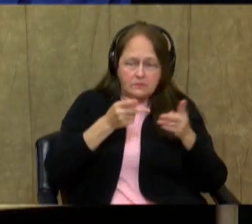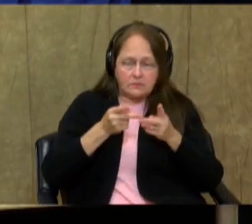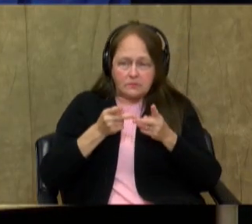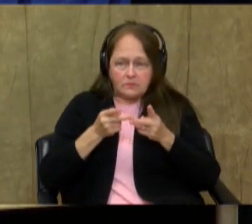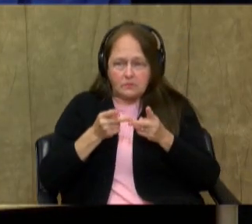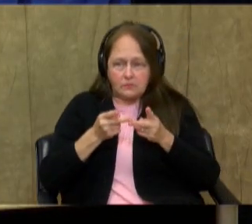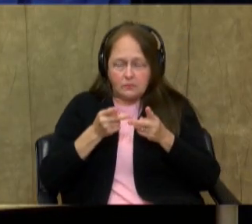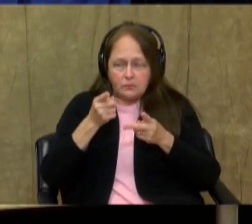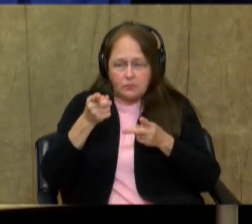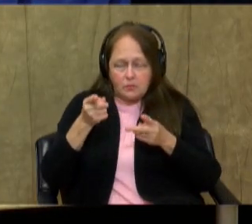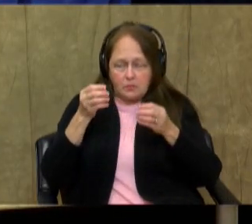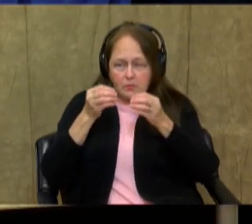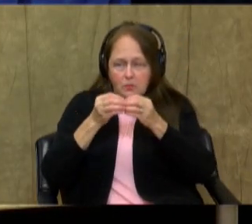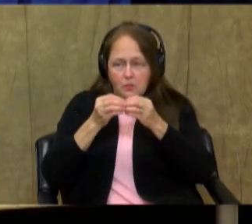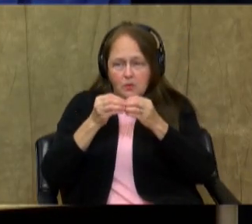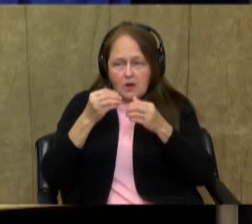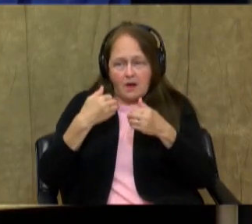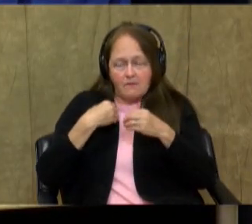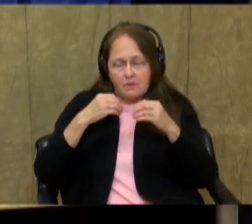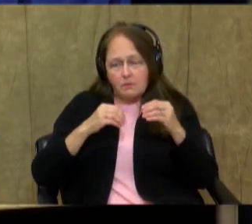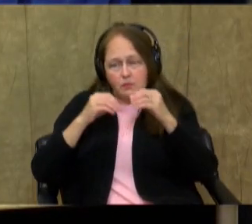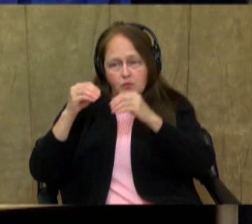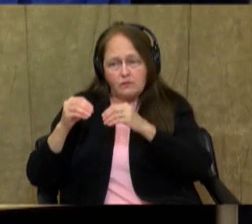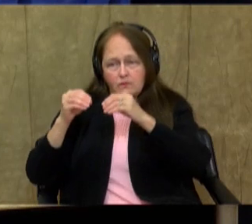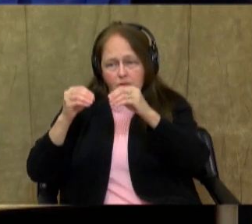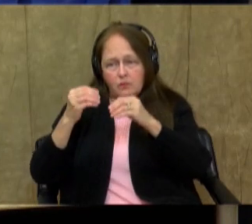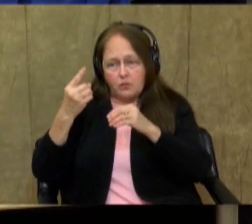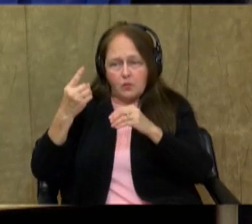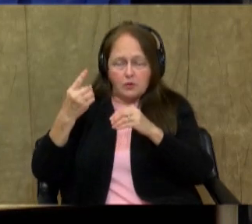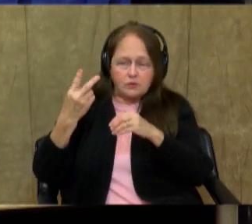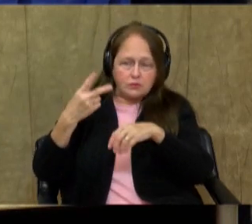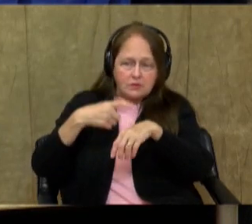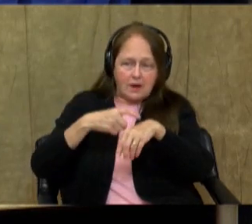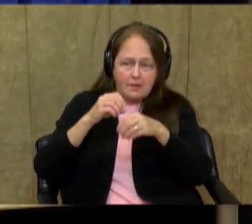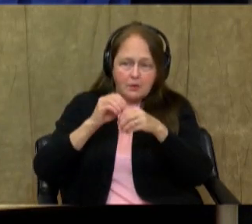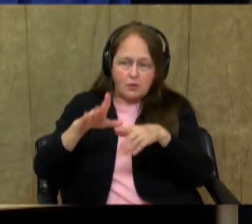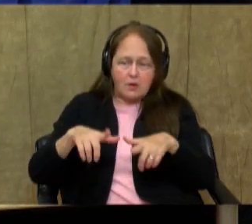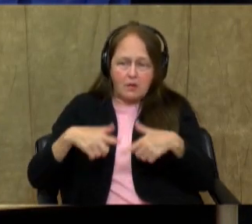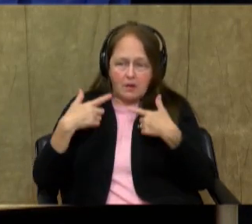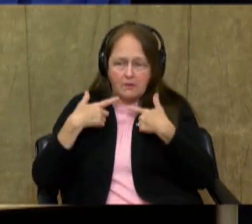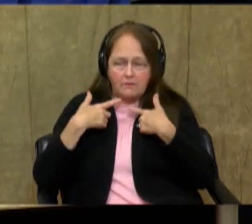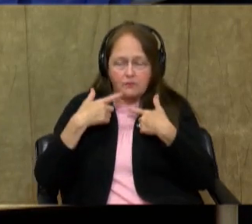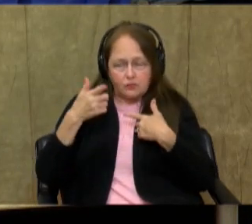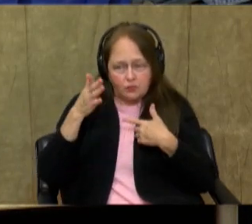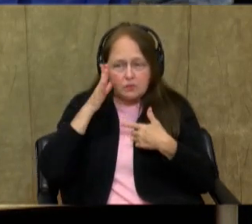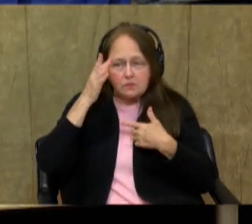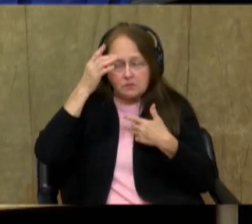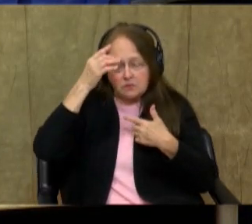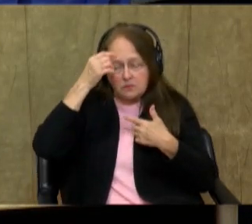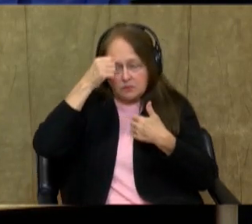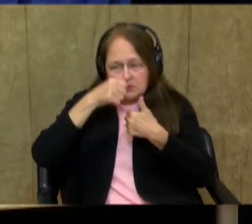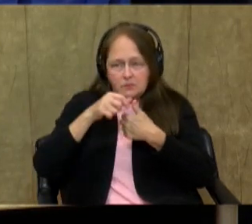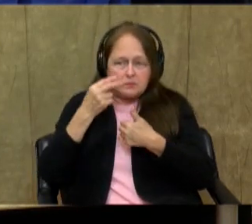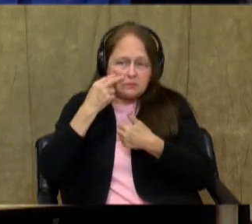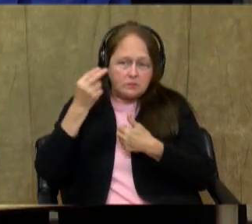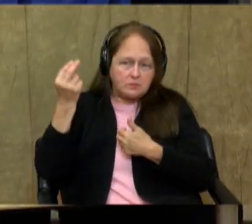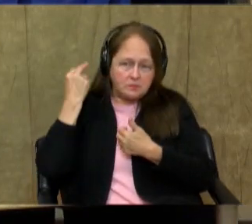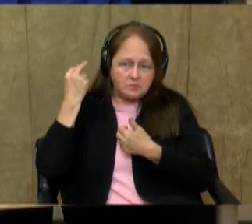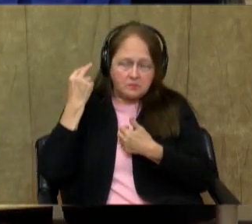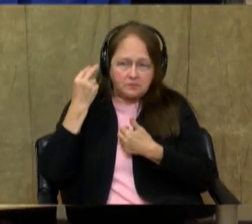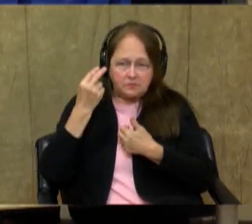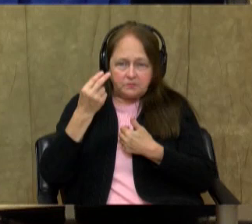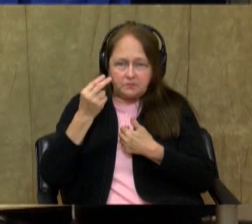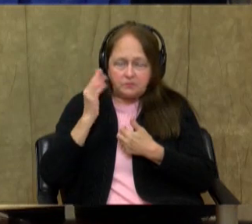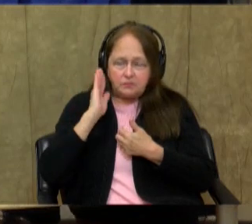Definitely, you more than likely have moved once or twice in your life, so you know what that looks like. Let's back that up with some proof. We need some